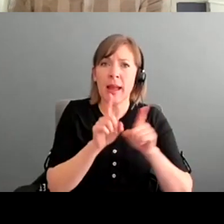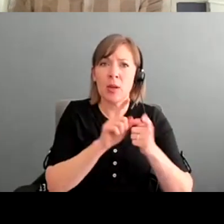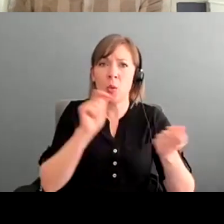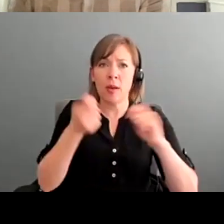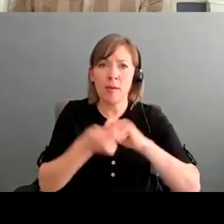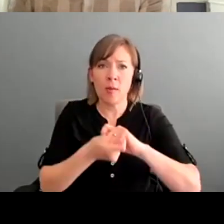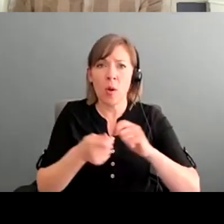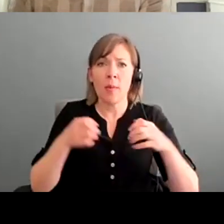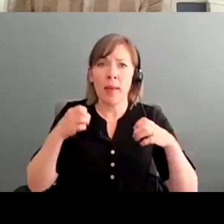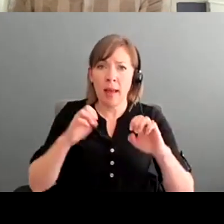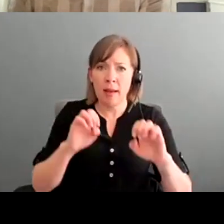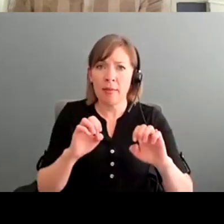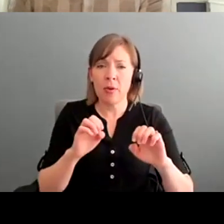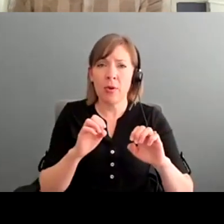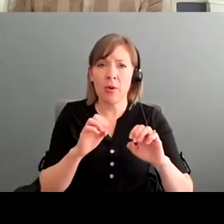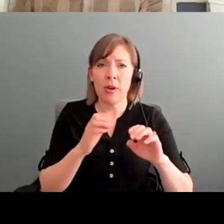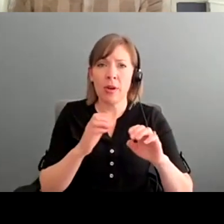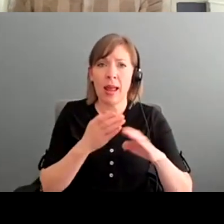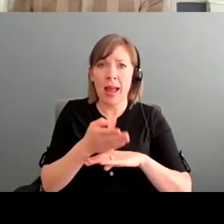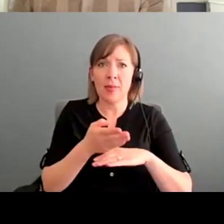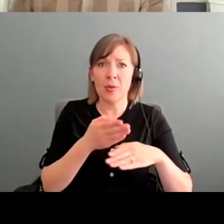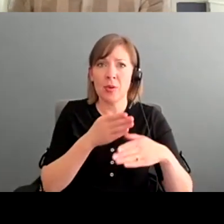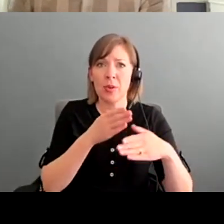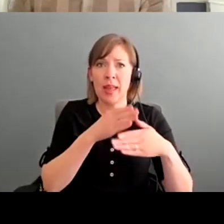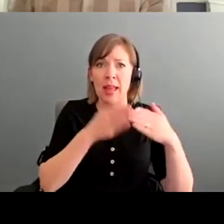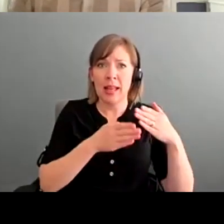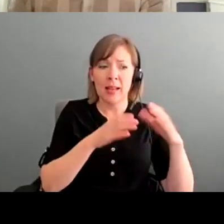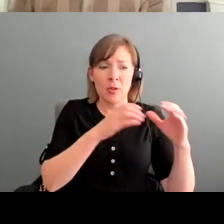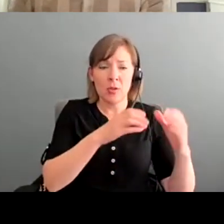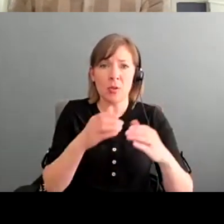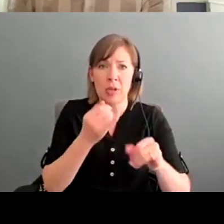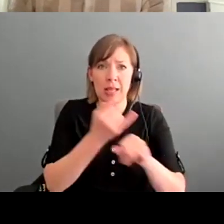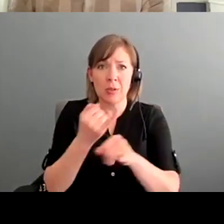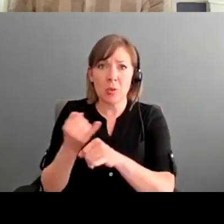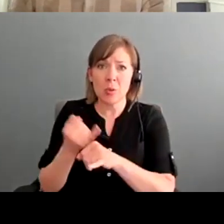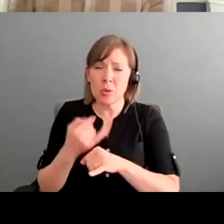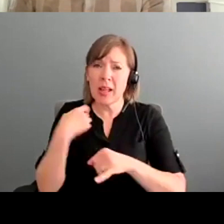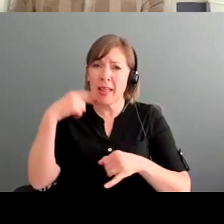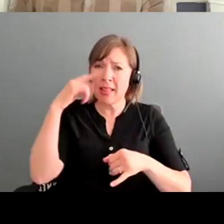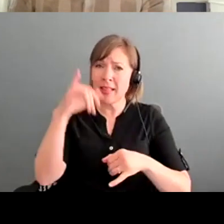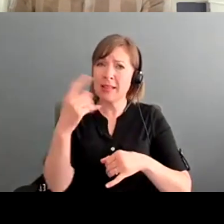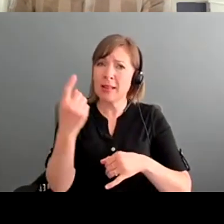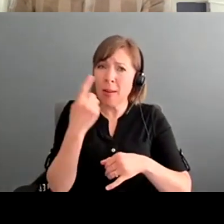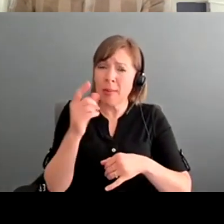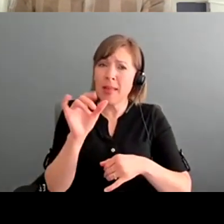and reform efforts after the end of certain institutions. And I think that's something that